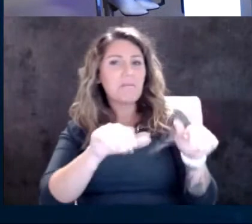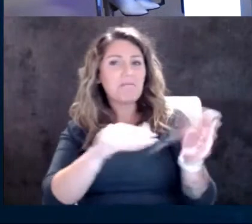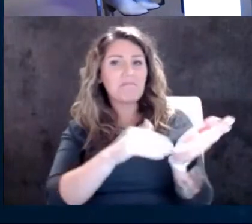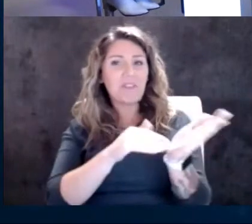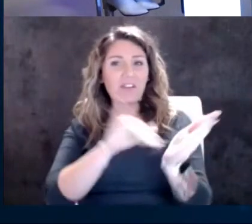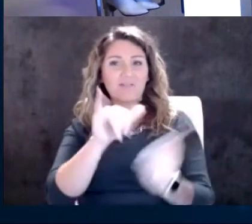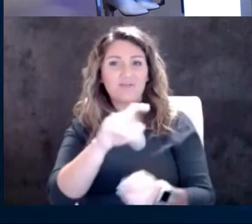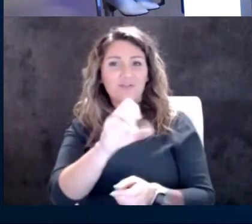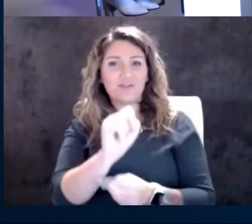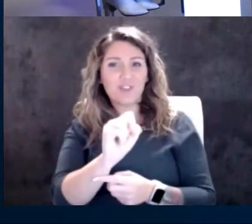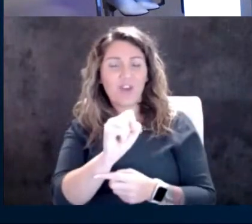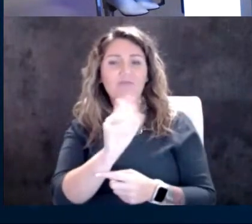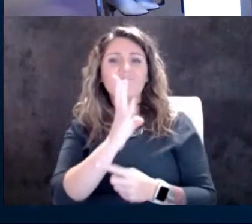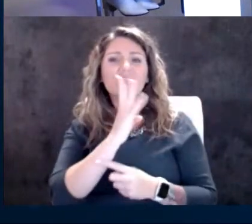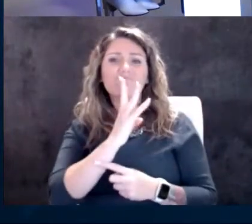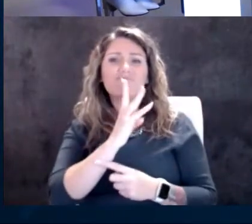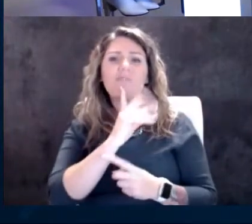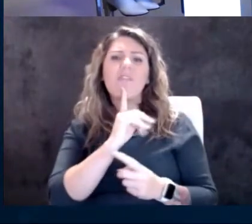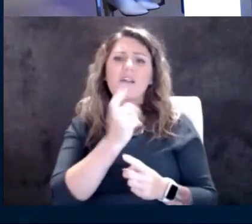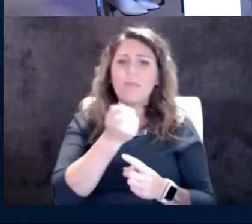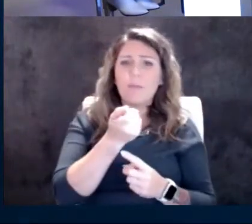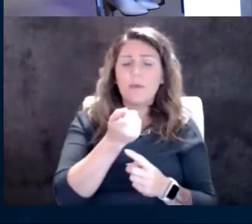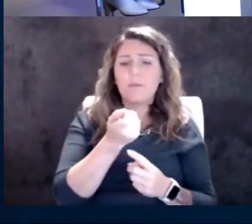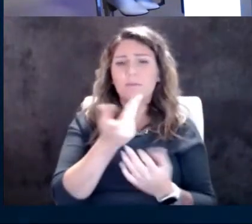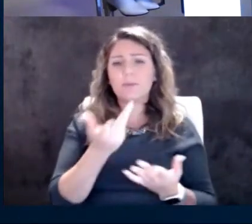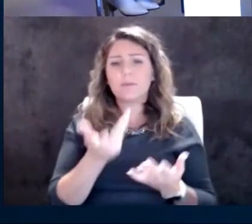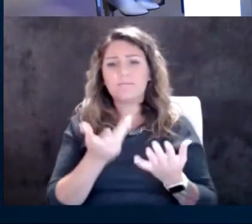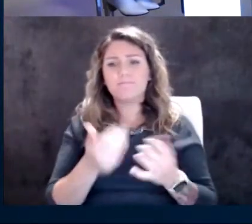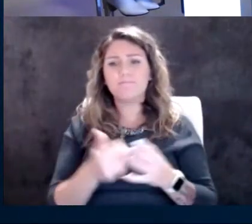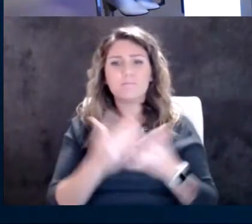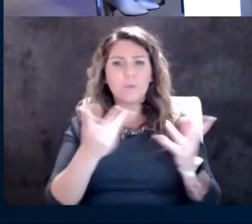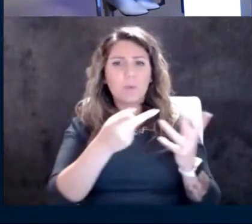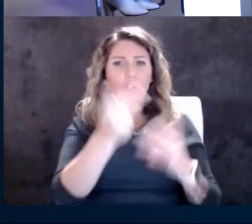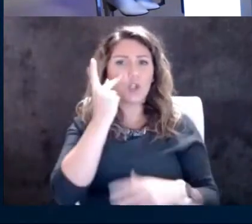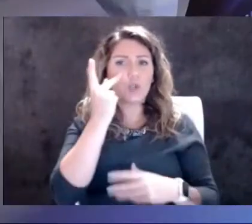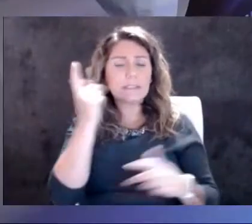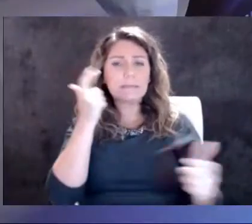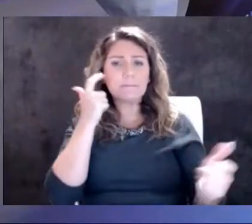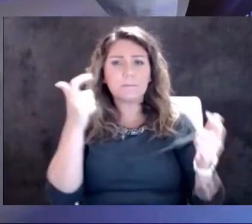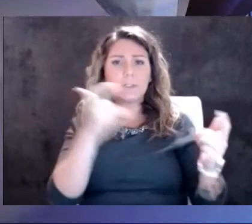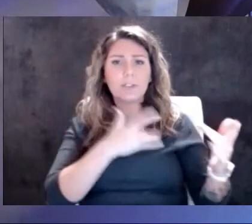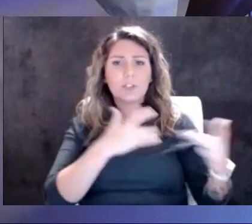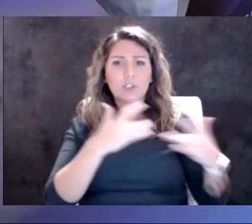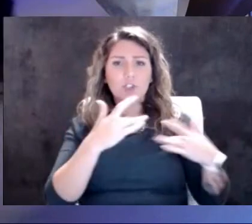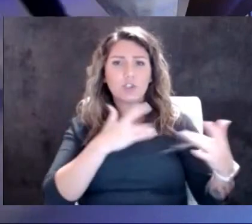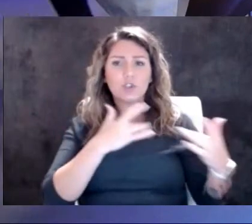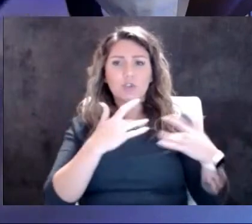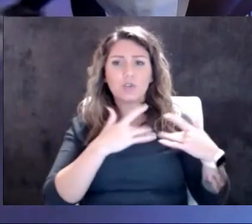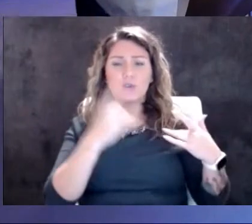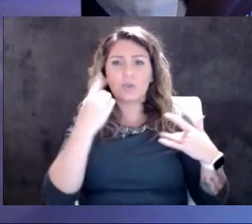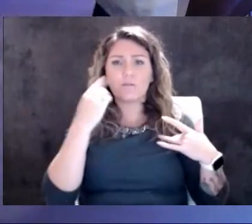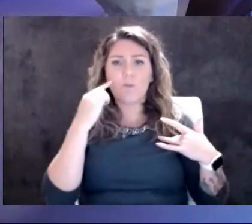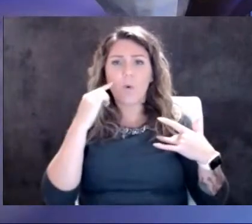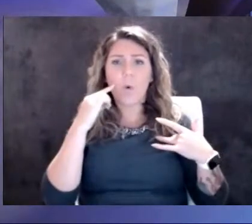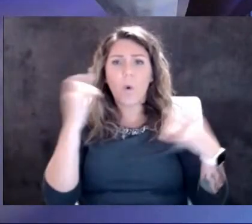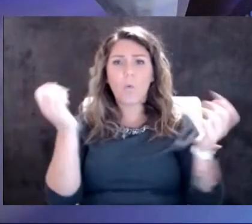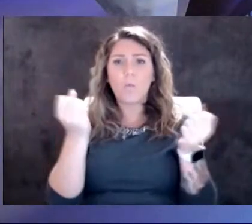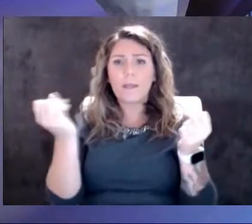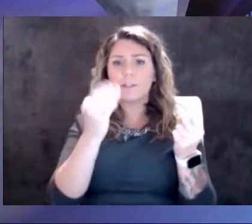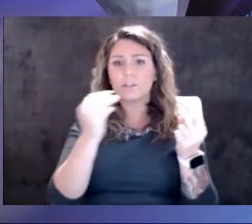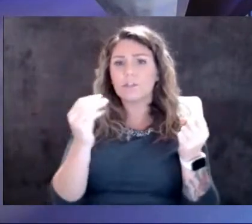little bit about what you see as the biggest concern for the winter and kids having to be back